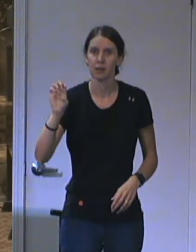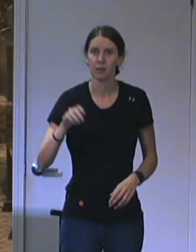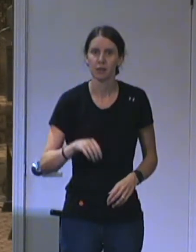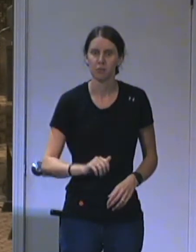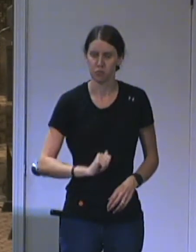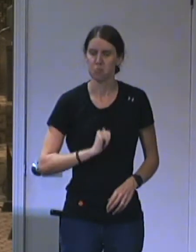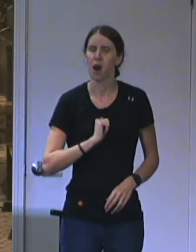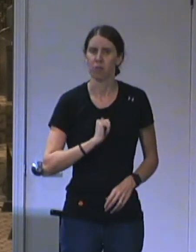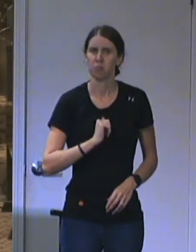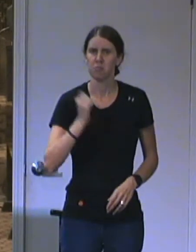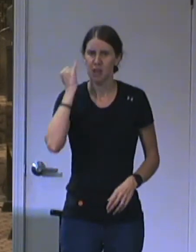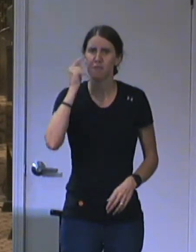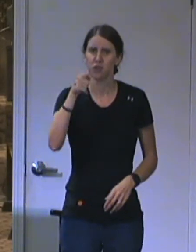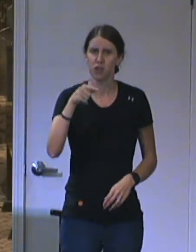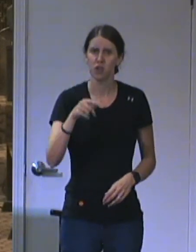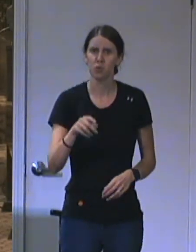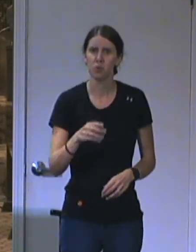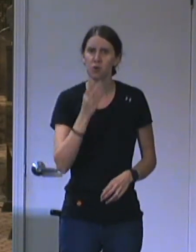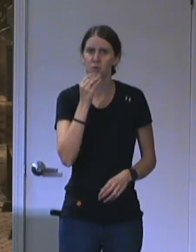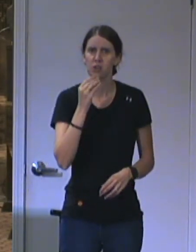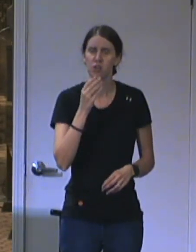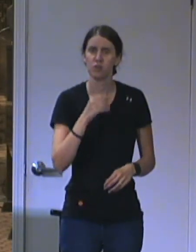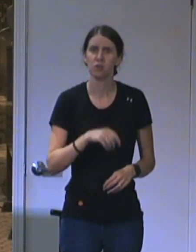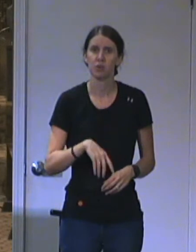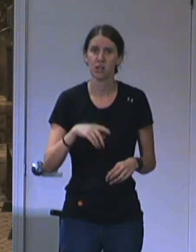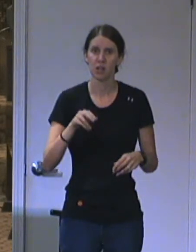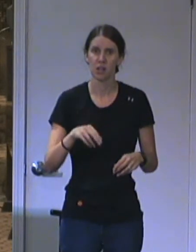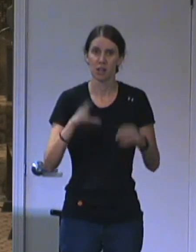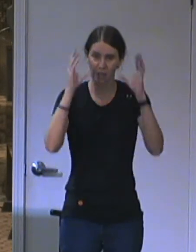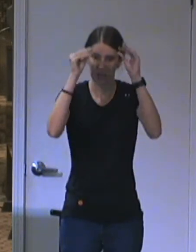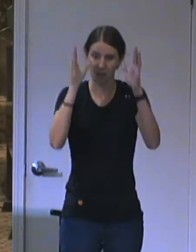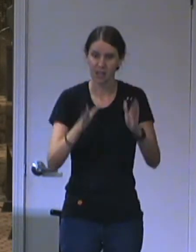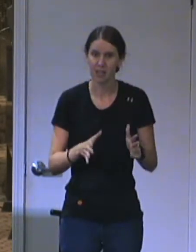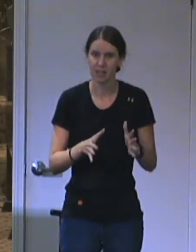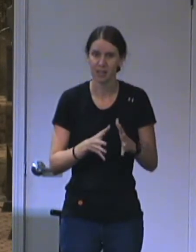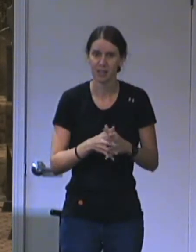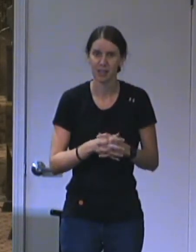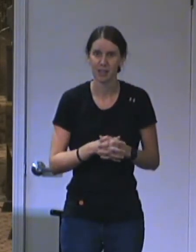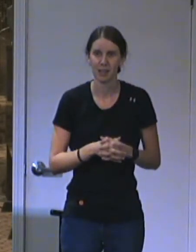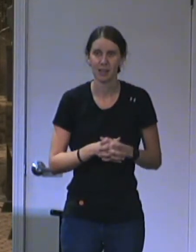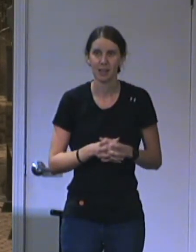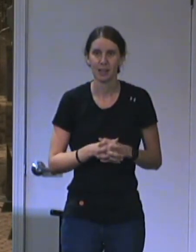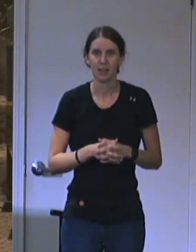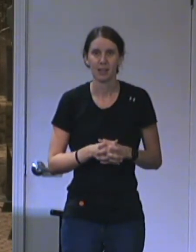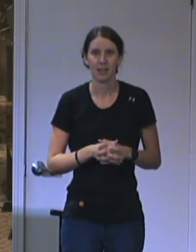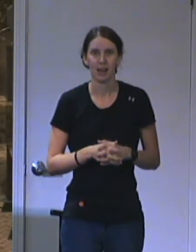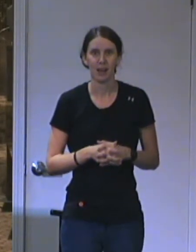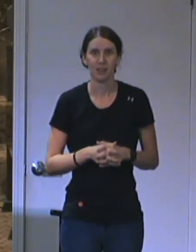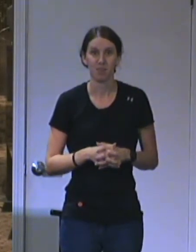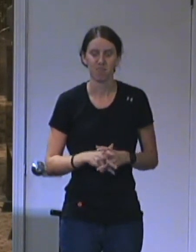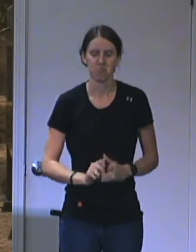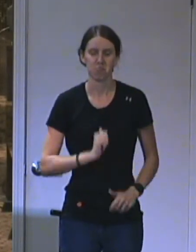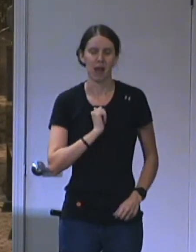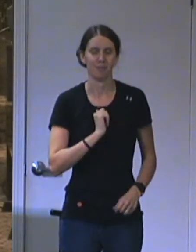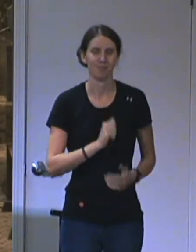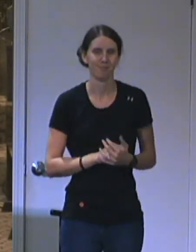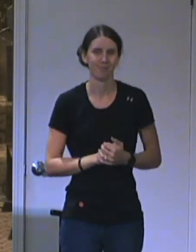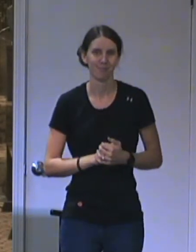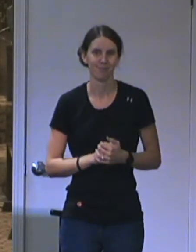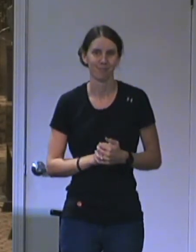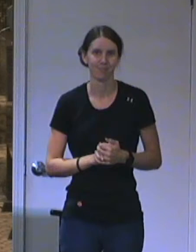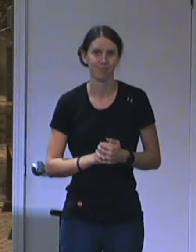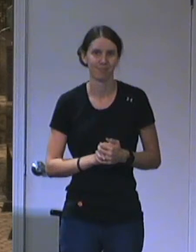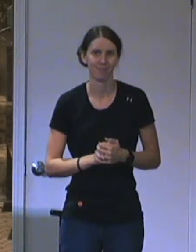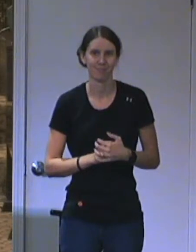proud. I mean, if you were a Pharisee and you were a Jew, you had an ego probably. Okay? Well, a lot of times people will